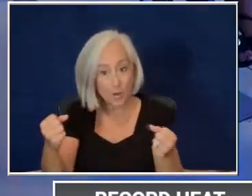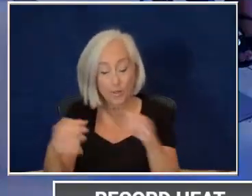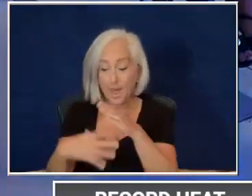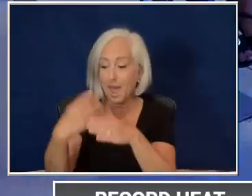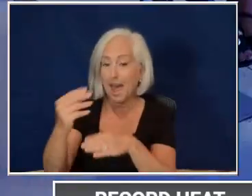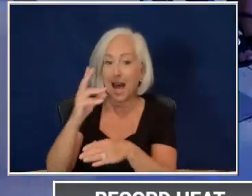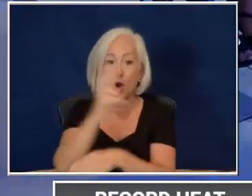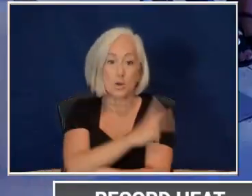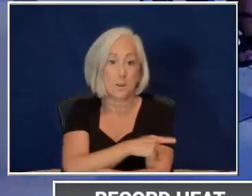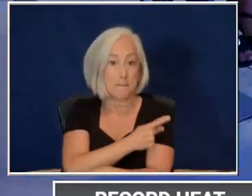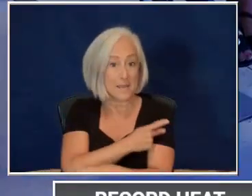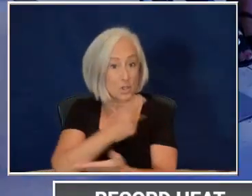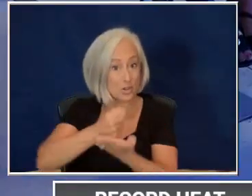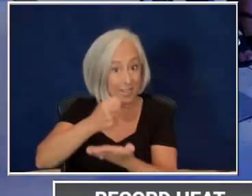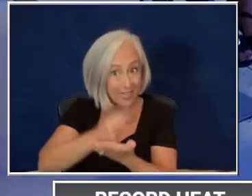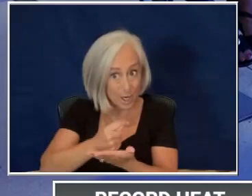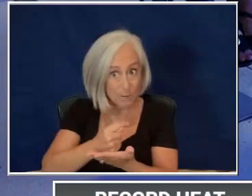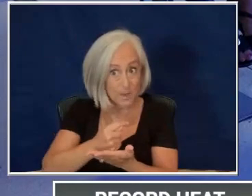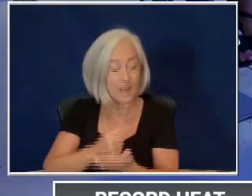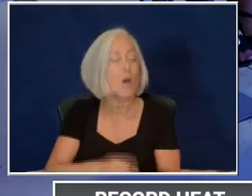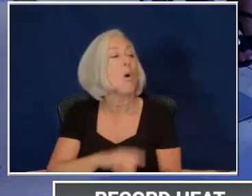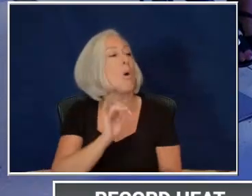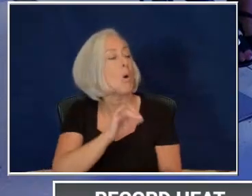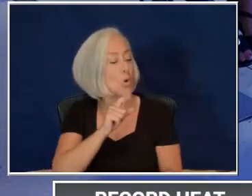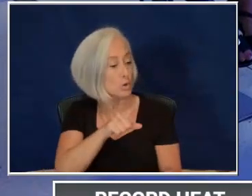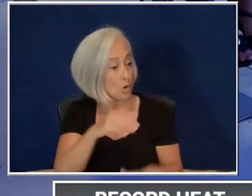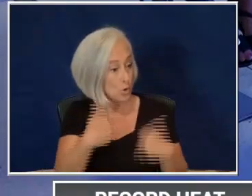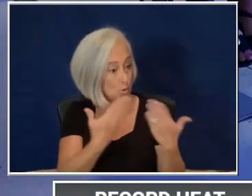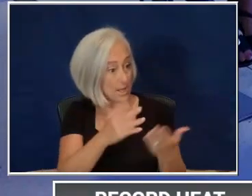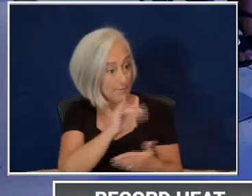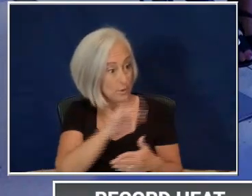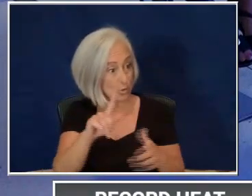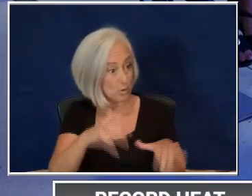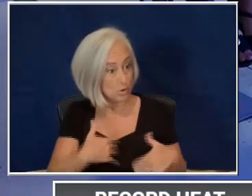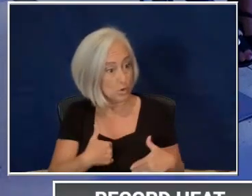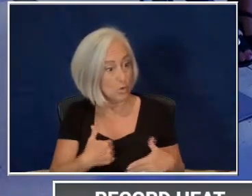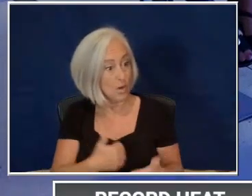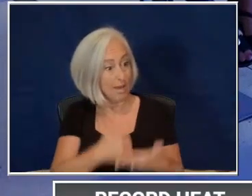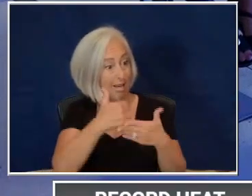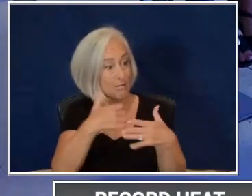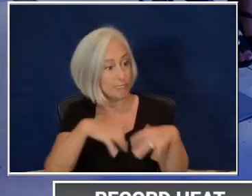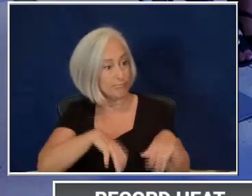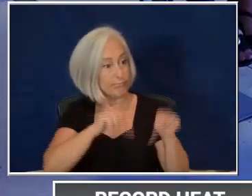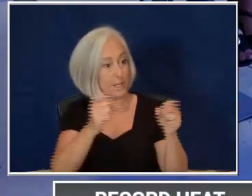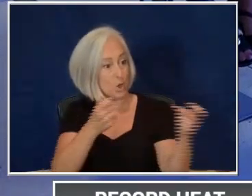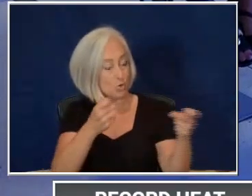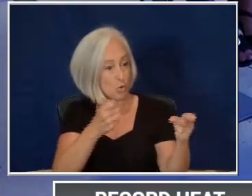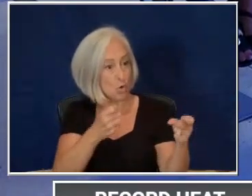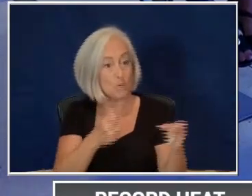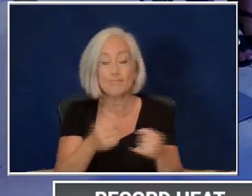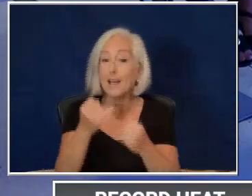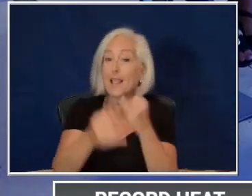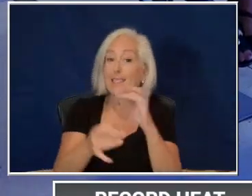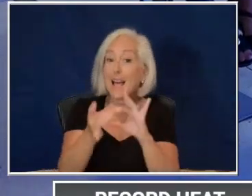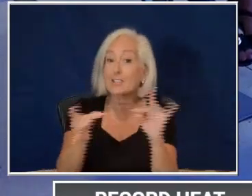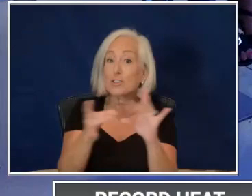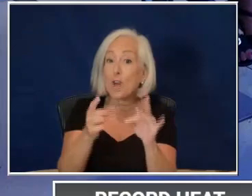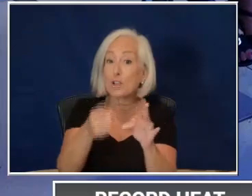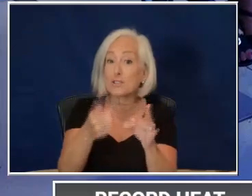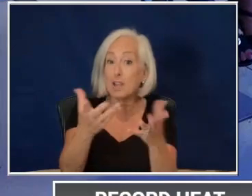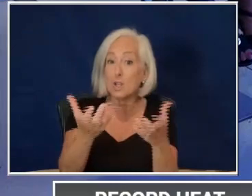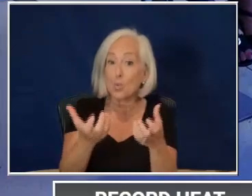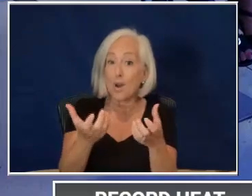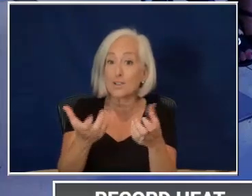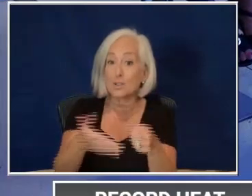So you're giving them the tools to then go and take control. Absolutely. Final thoughts for you today? Anything that we didn't cover that we need to make sure folks need to